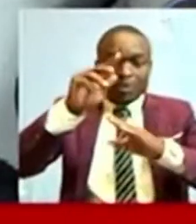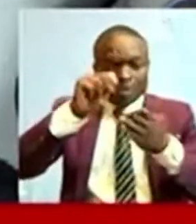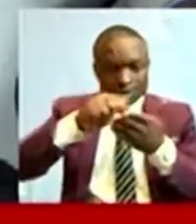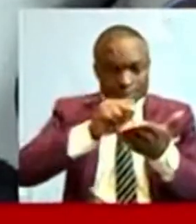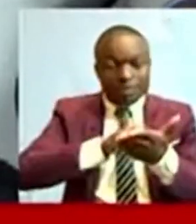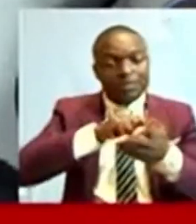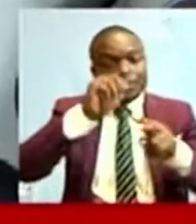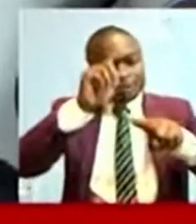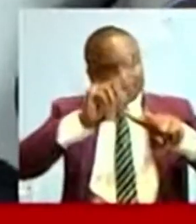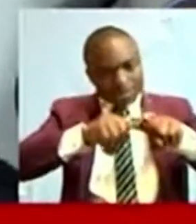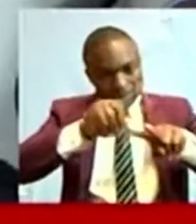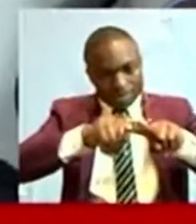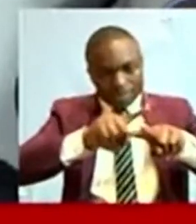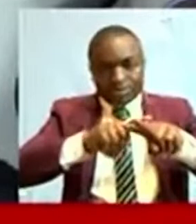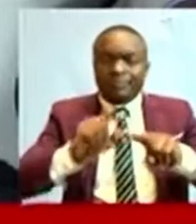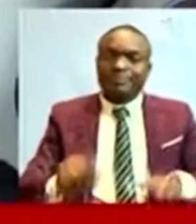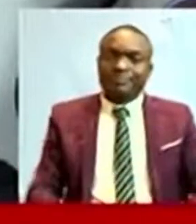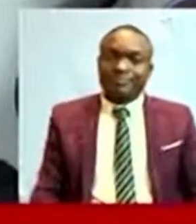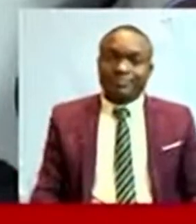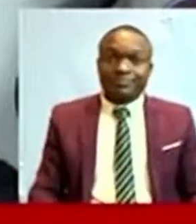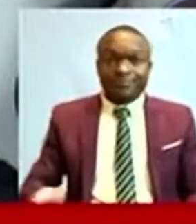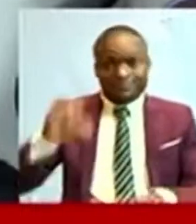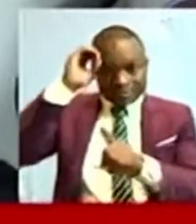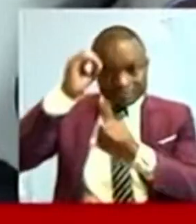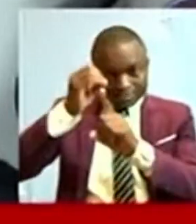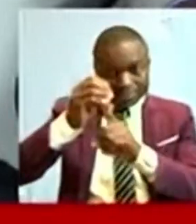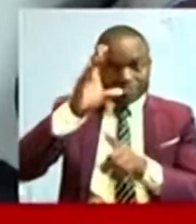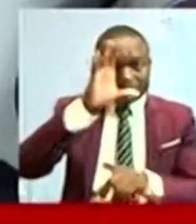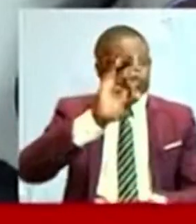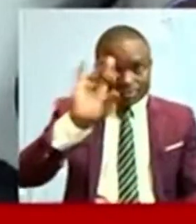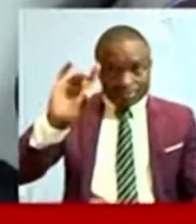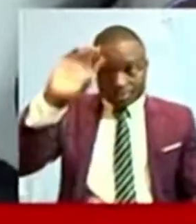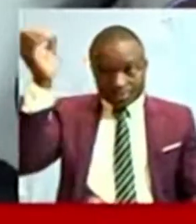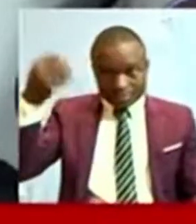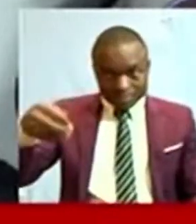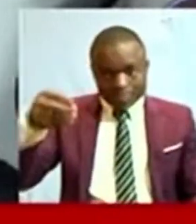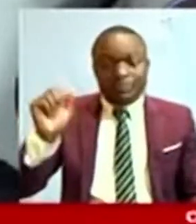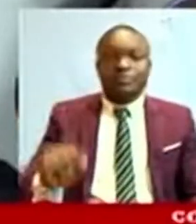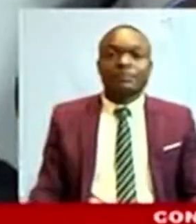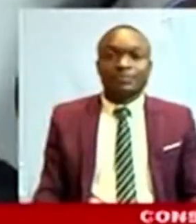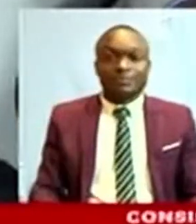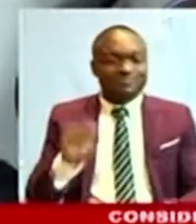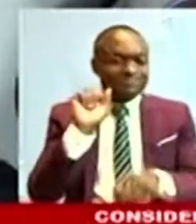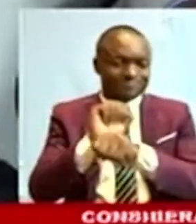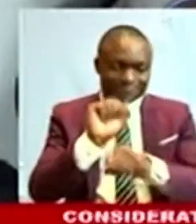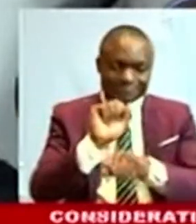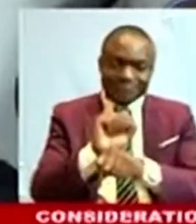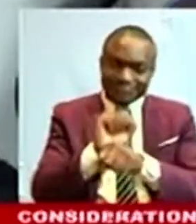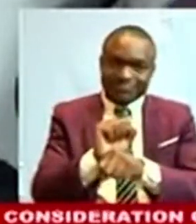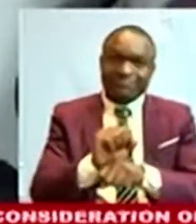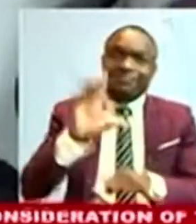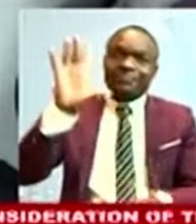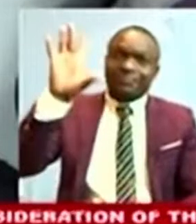HIV. The target was 80%. Performance was as